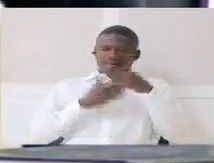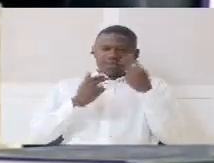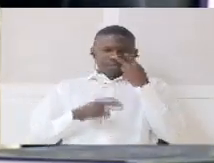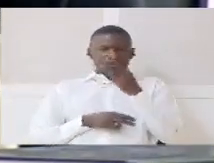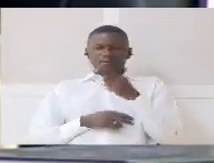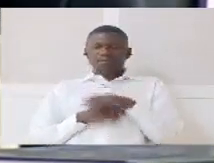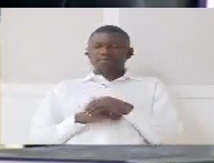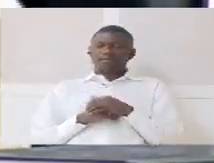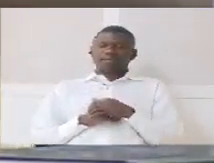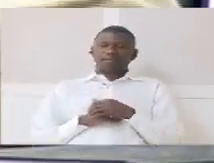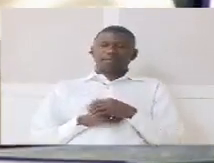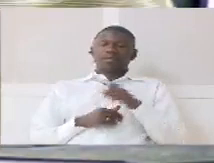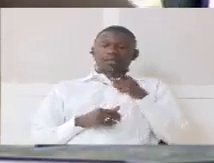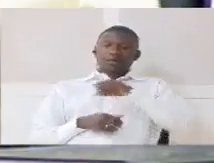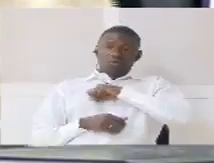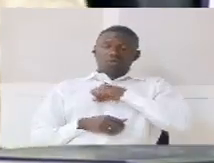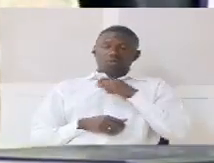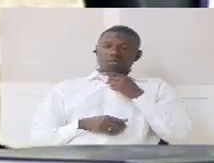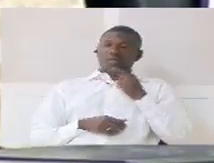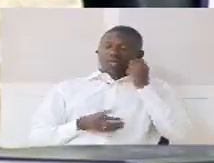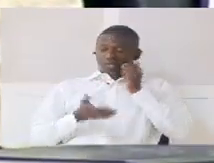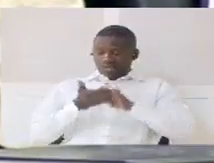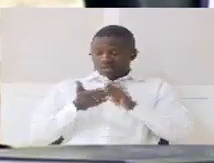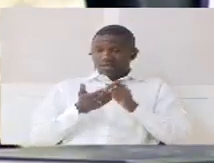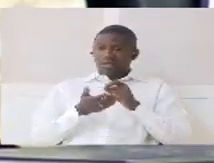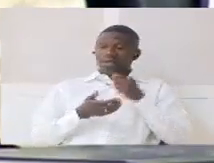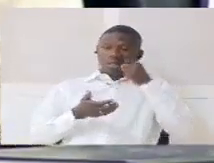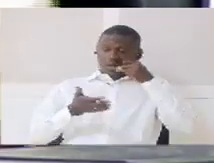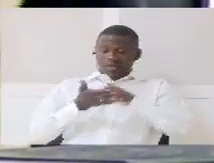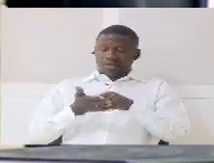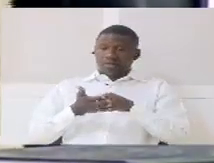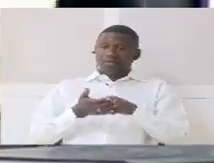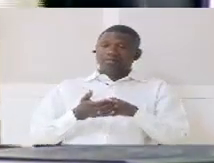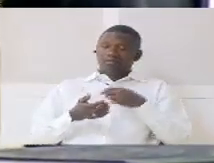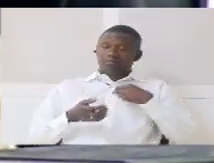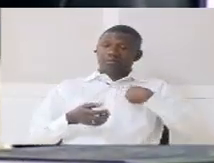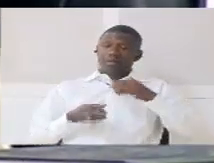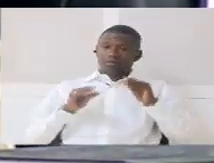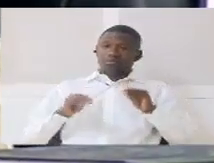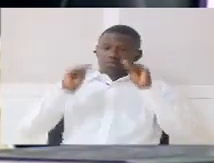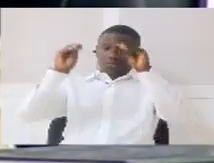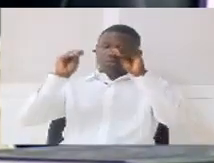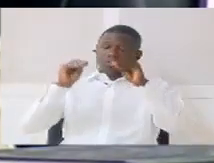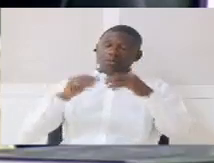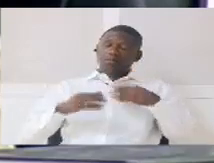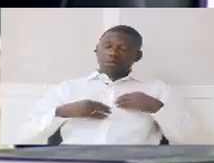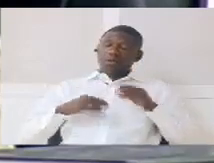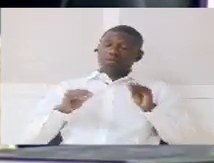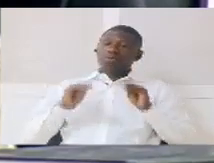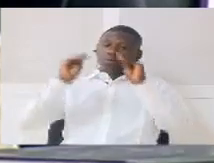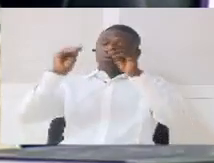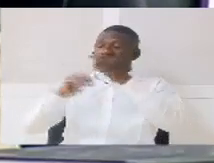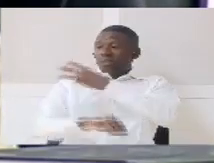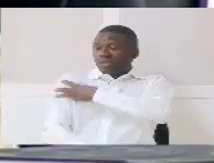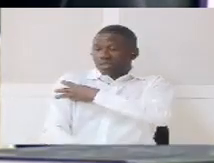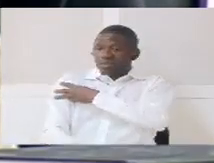officer. Letter was for my recommendation. So he personally wrote a letter for my promotion. Young promoter sergeant. And I was promoted straight to the rank